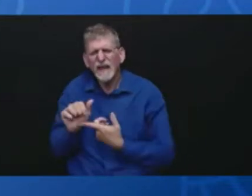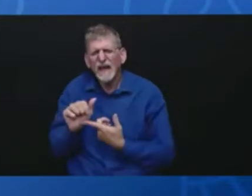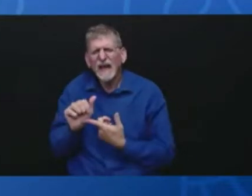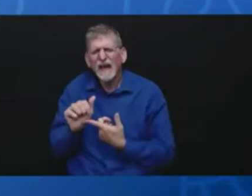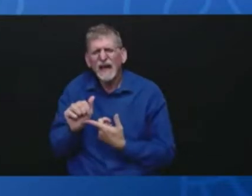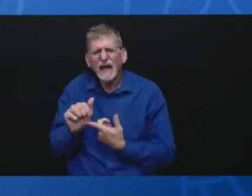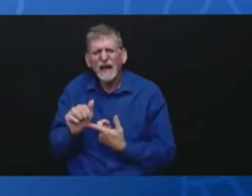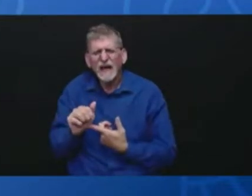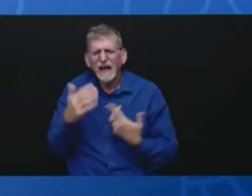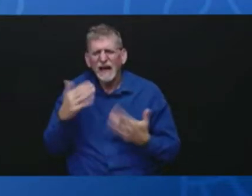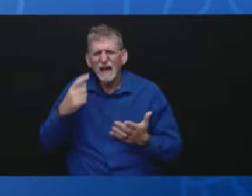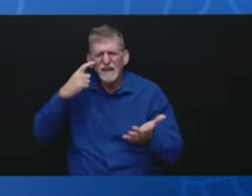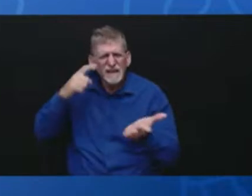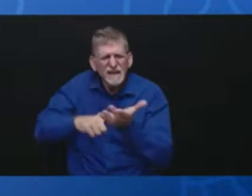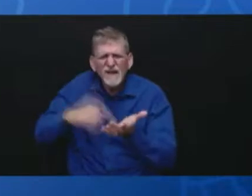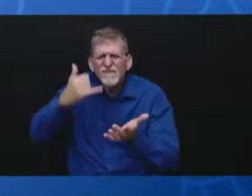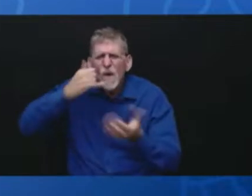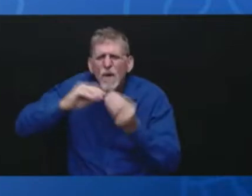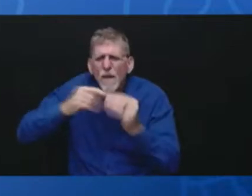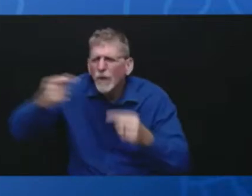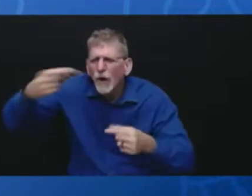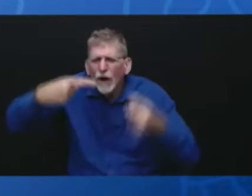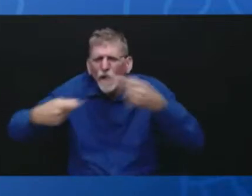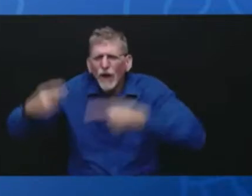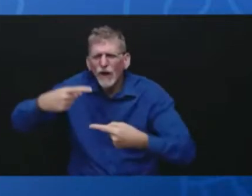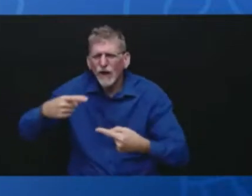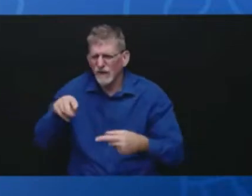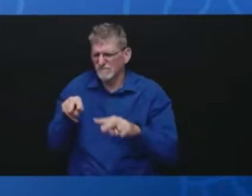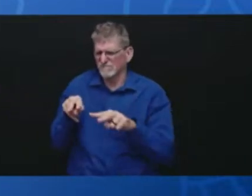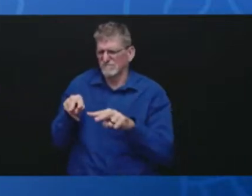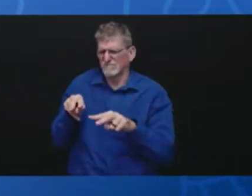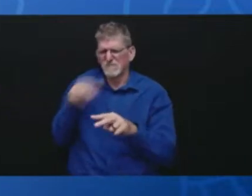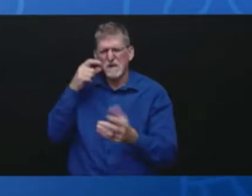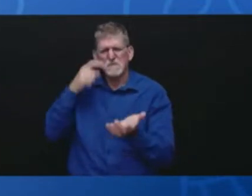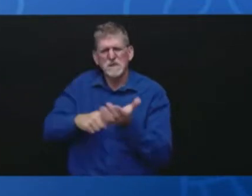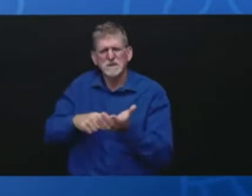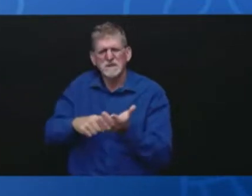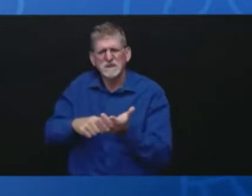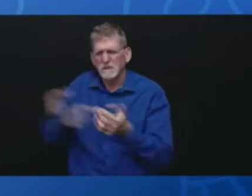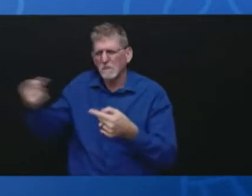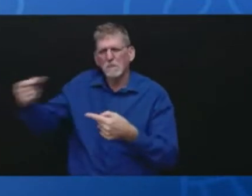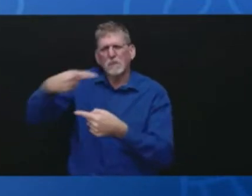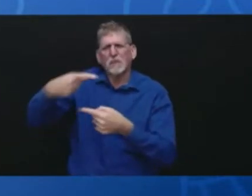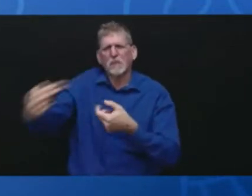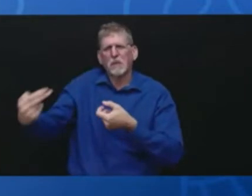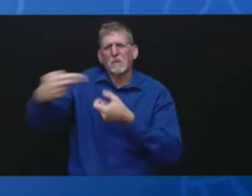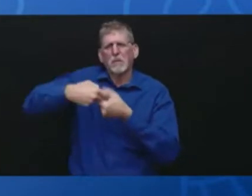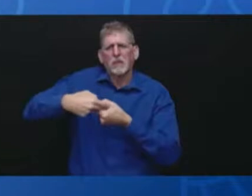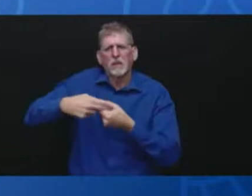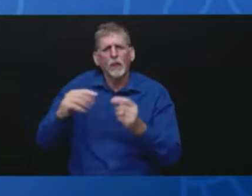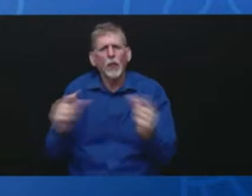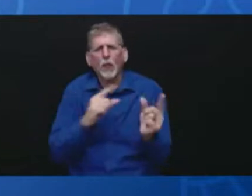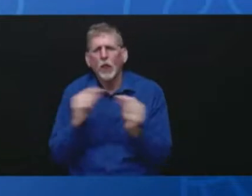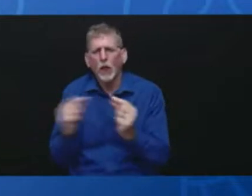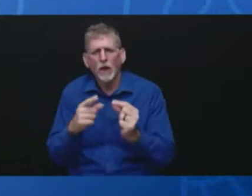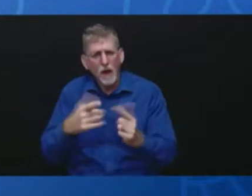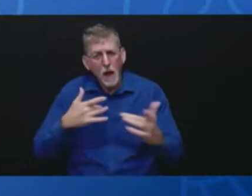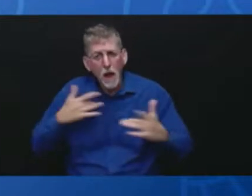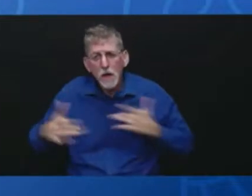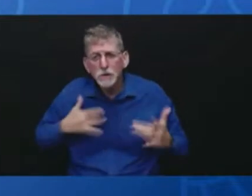that was not part of their group? And how concerned is the Secretary about the implications of